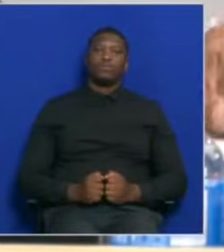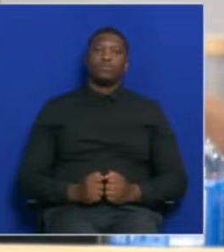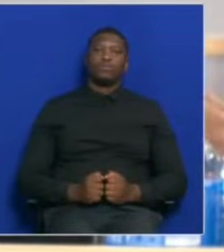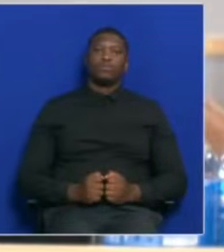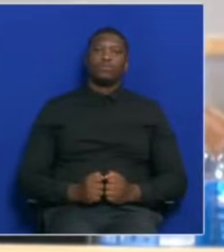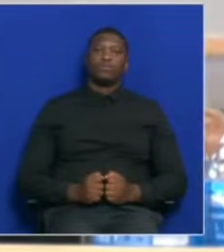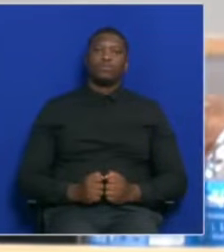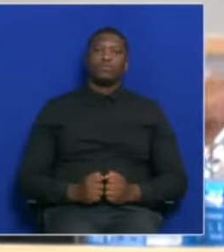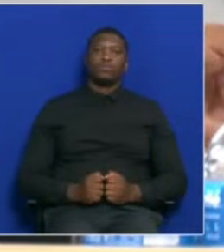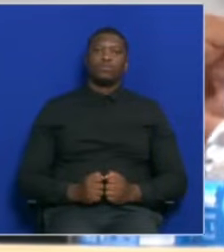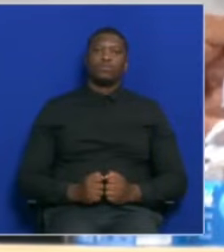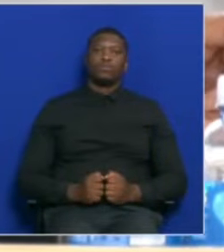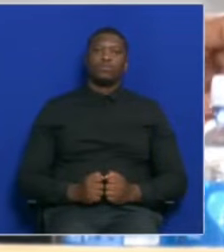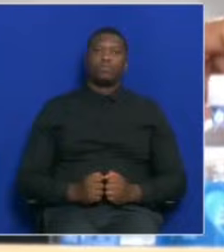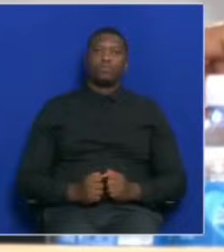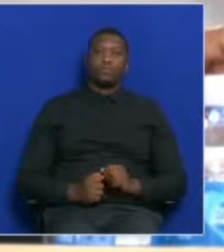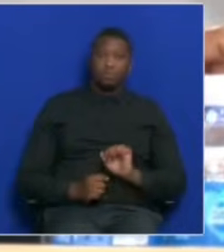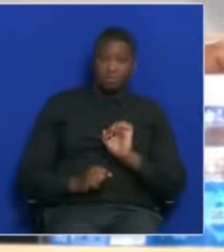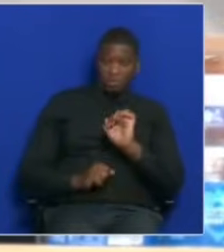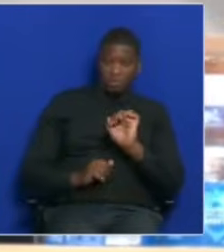Would you consider